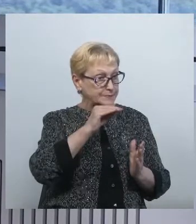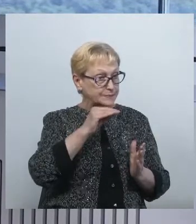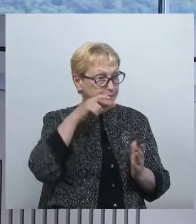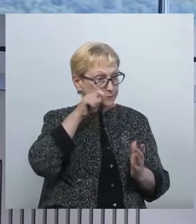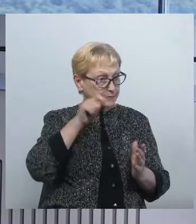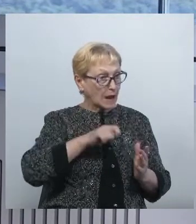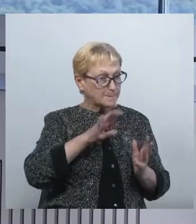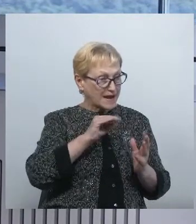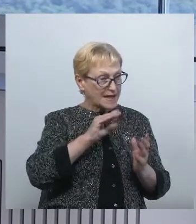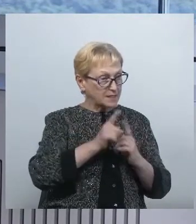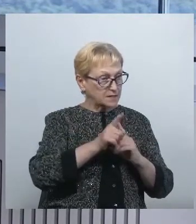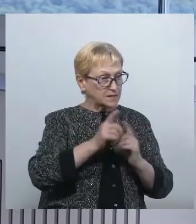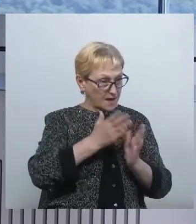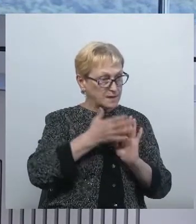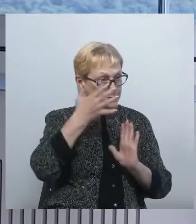have the connection with